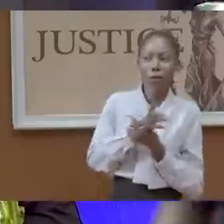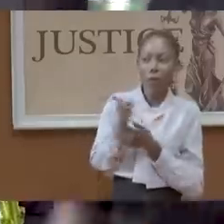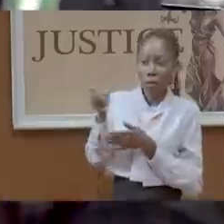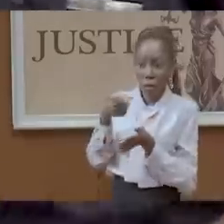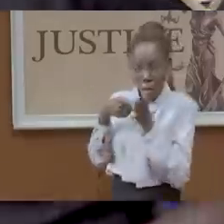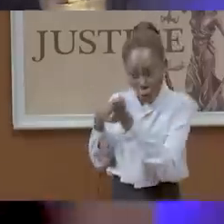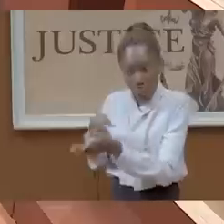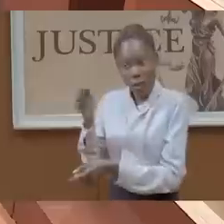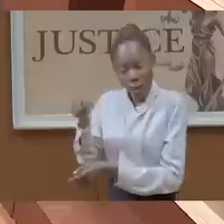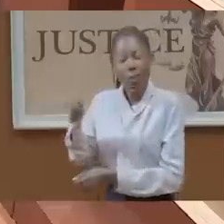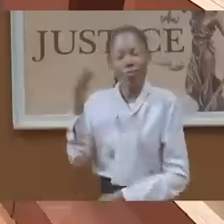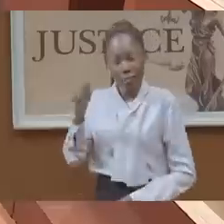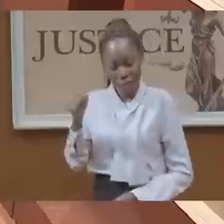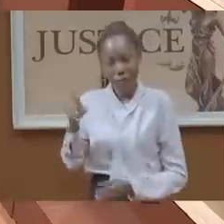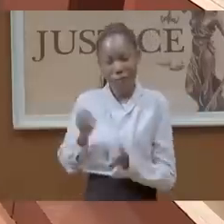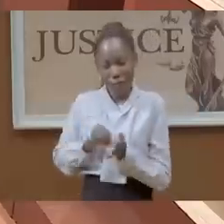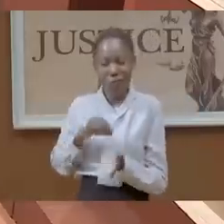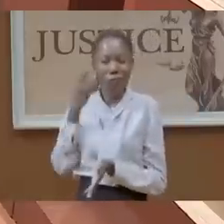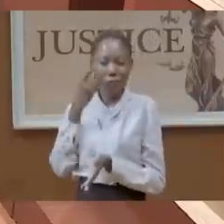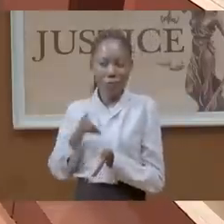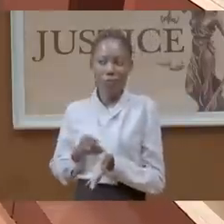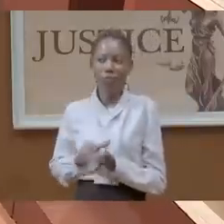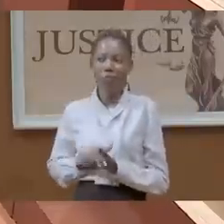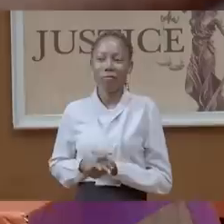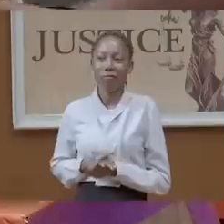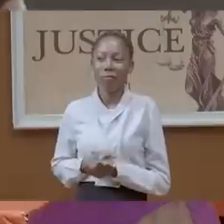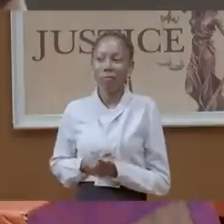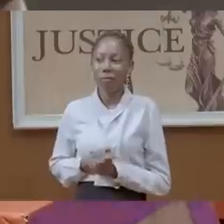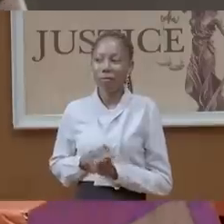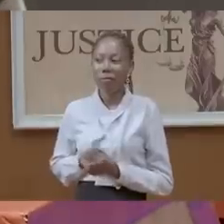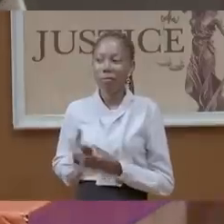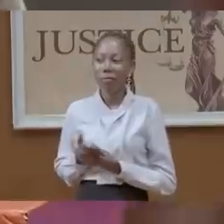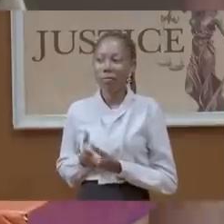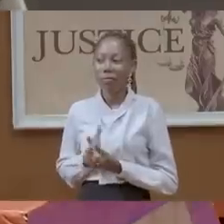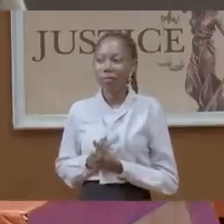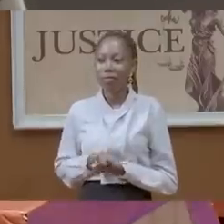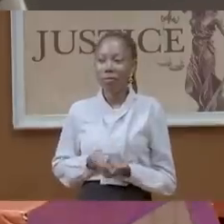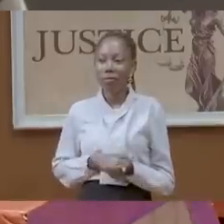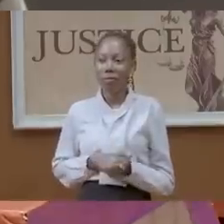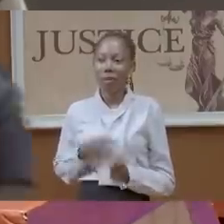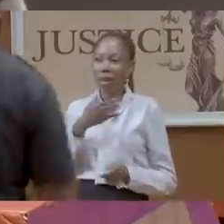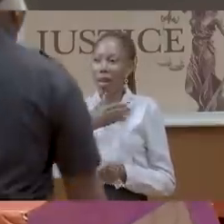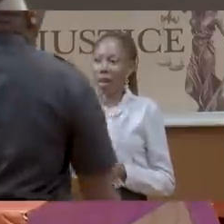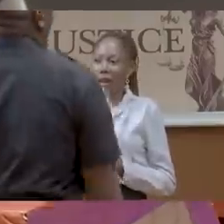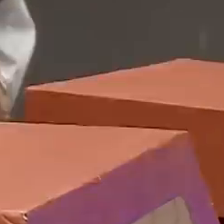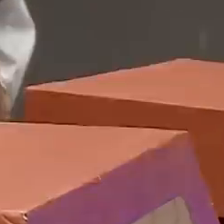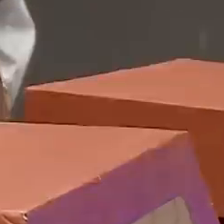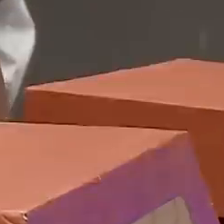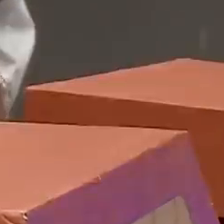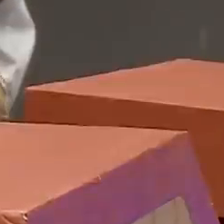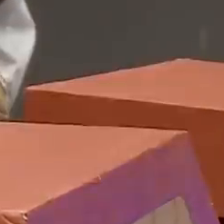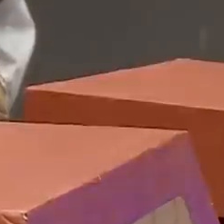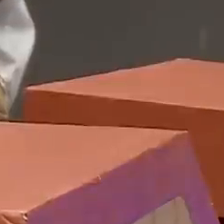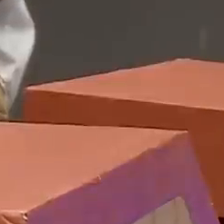elter skelter. That's why he kept running elter skelter from me. Abandoned the 7 children.